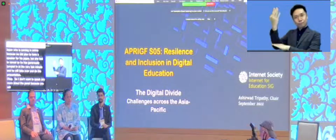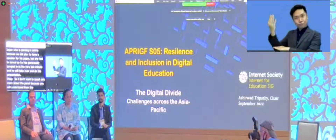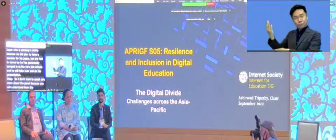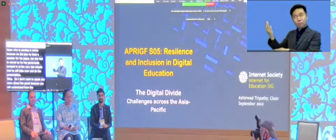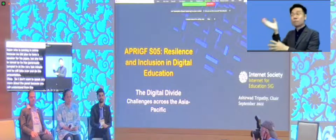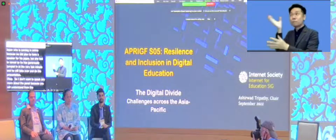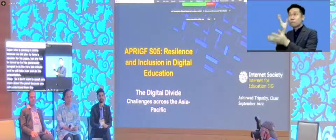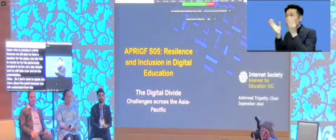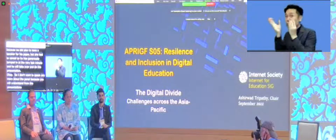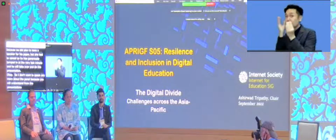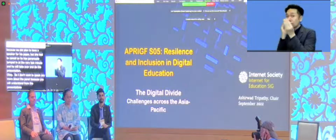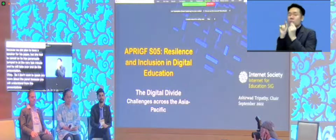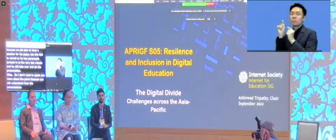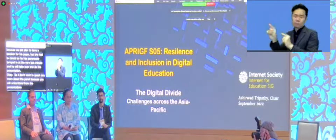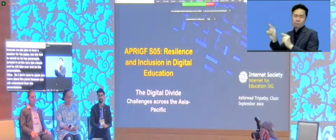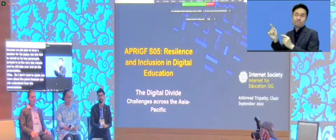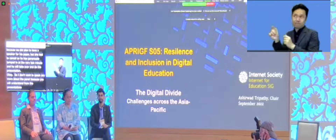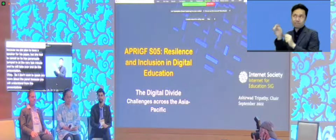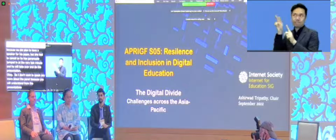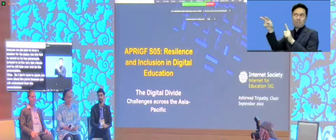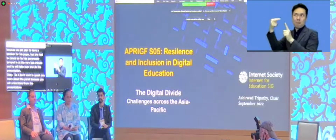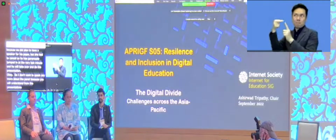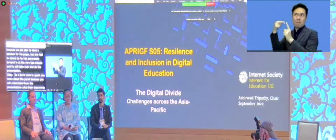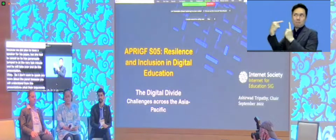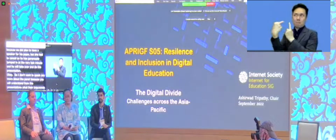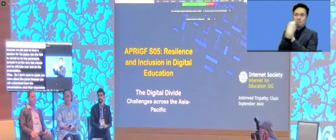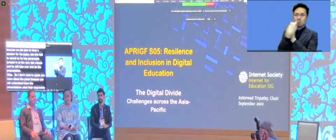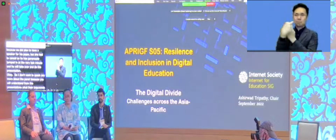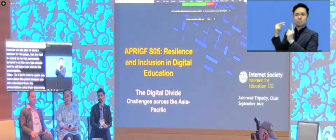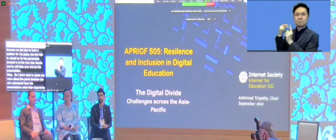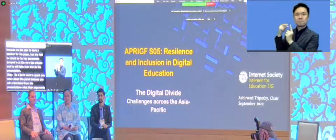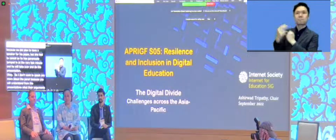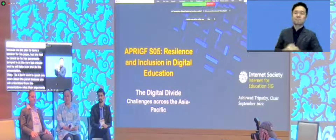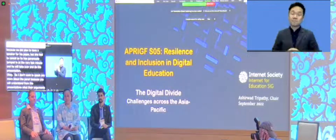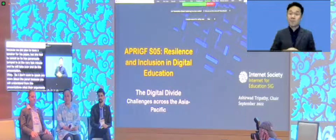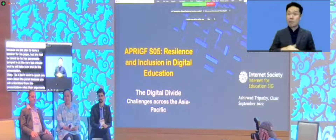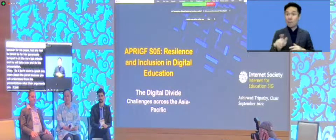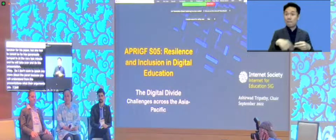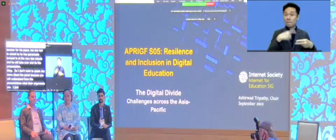their arguments are. I just want to say that both